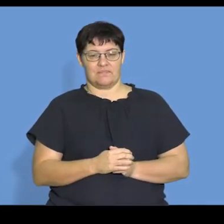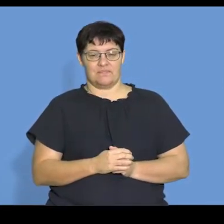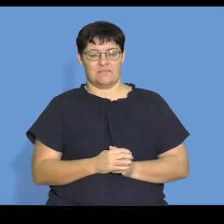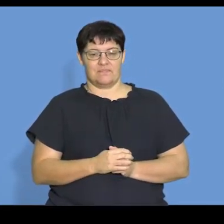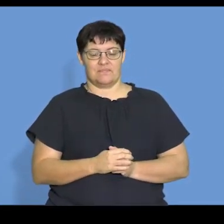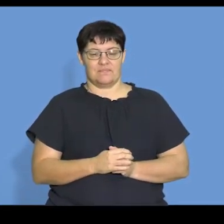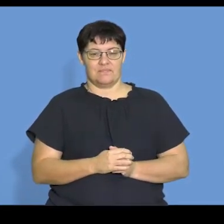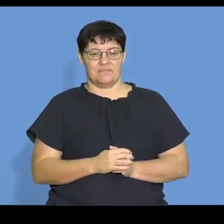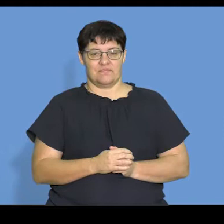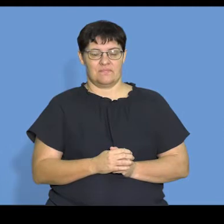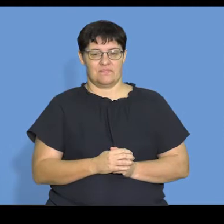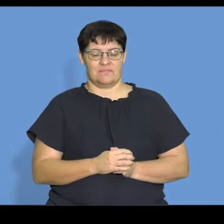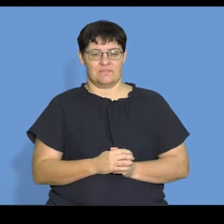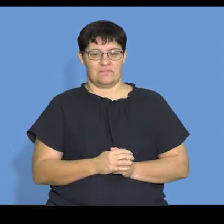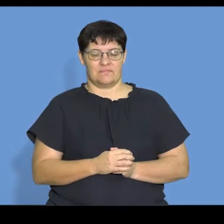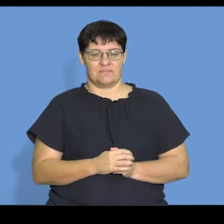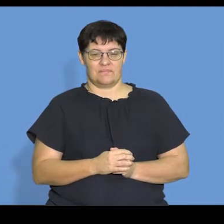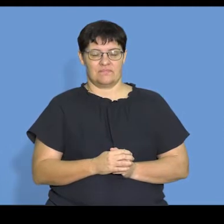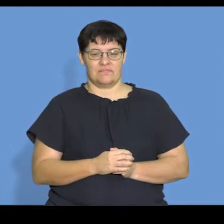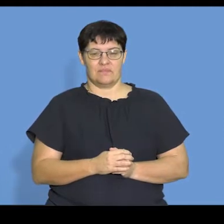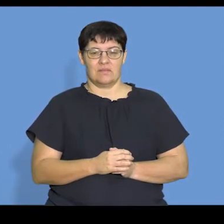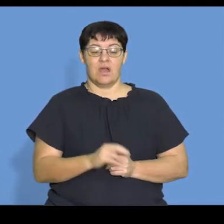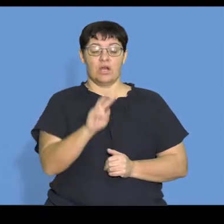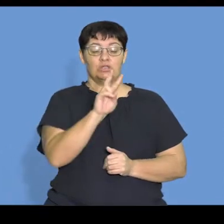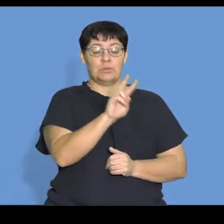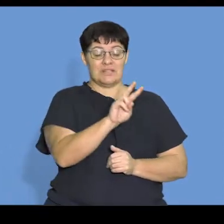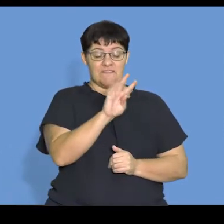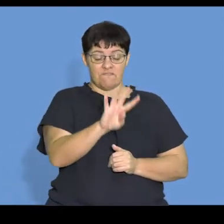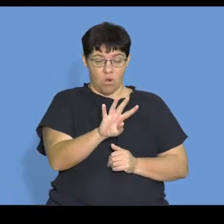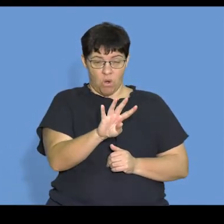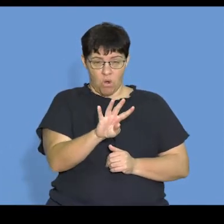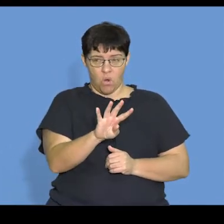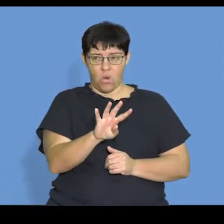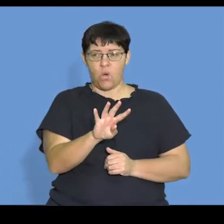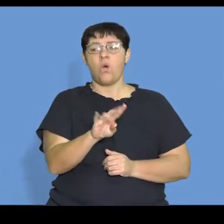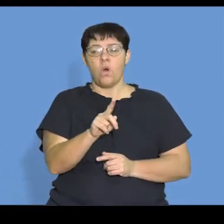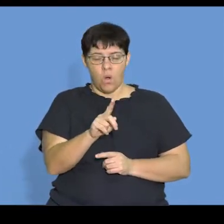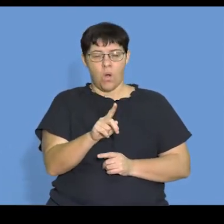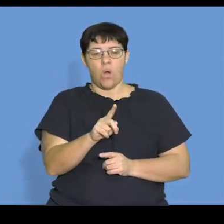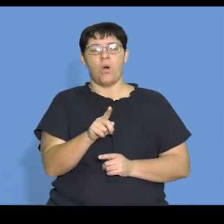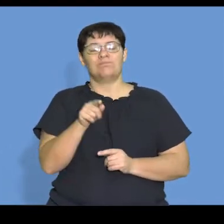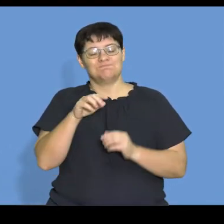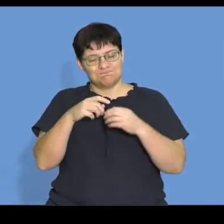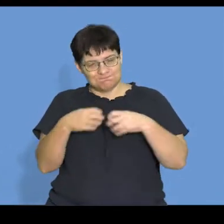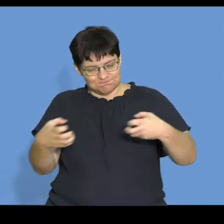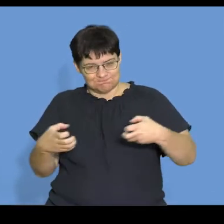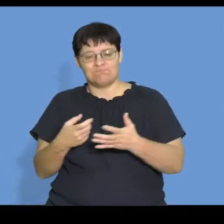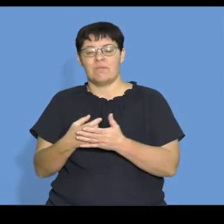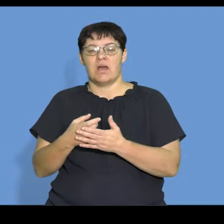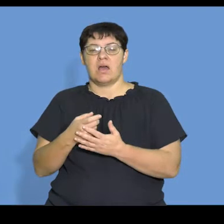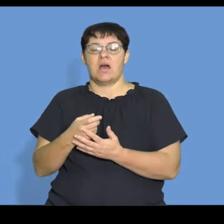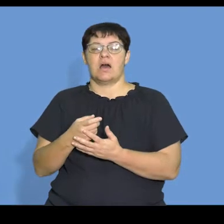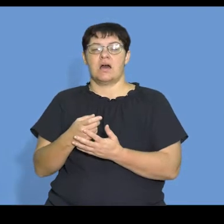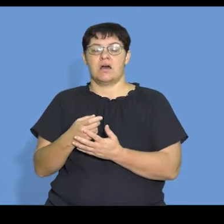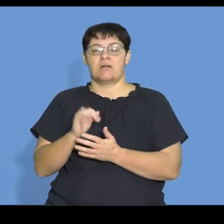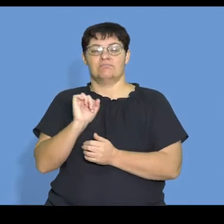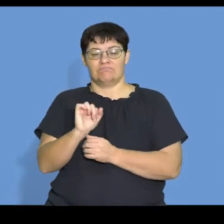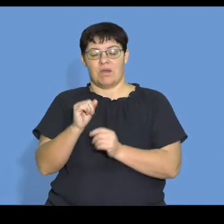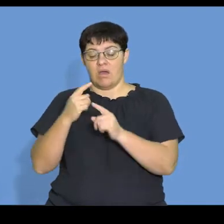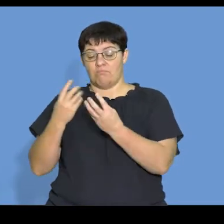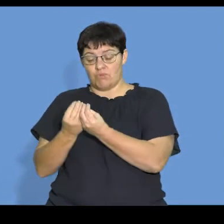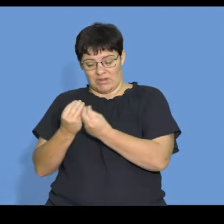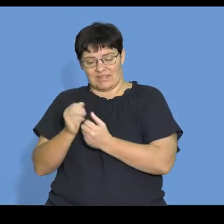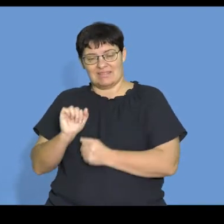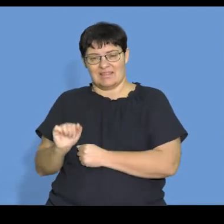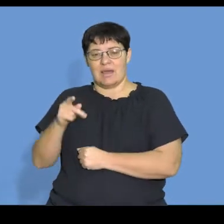So write the number 24 as a product of its prime factors. Remember, that is the question that we used to do previously when we